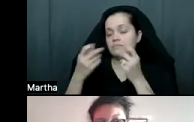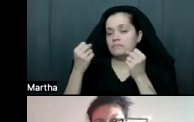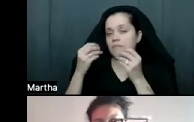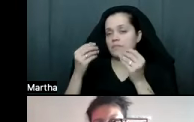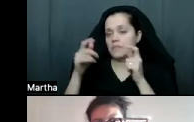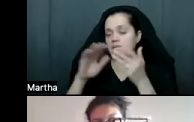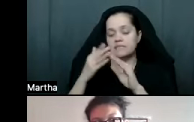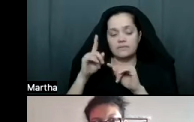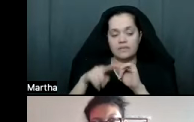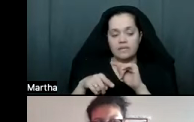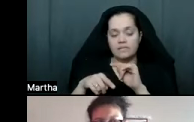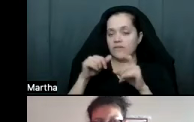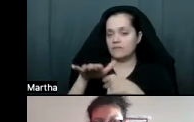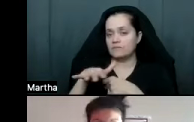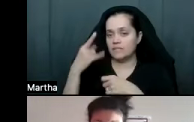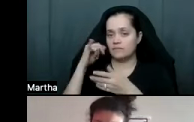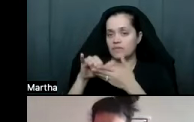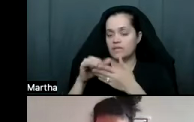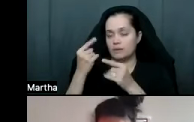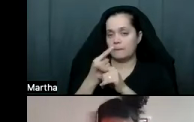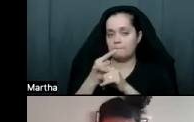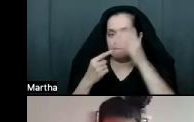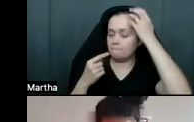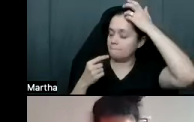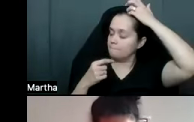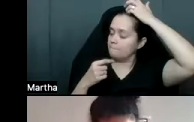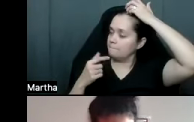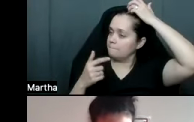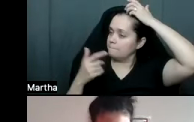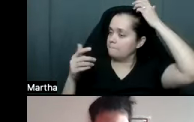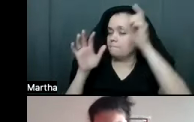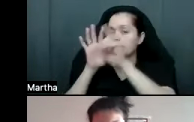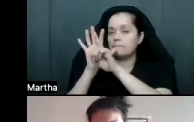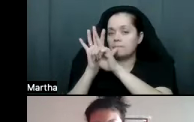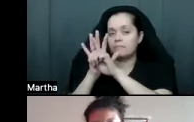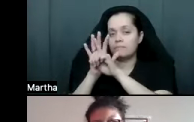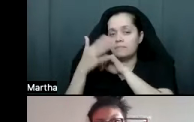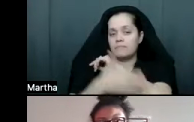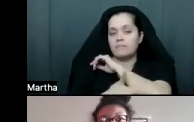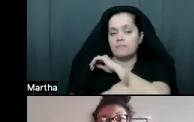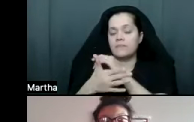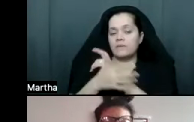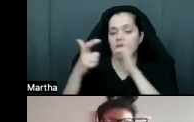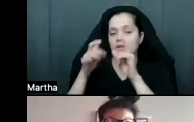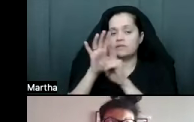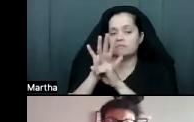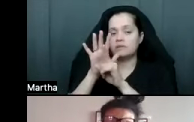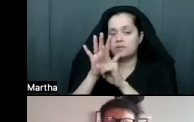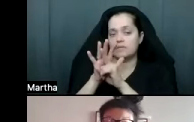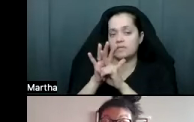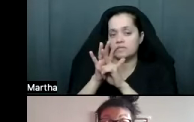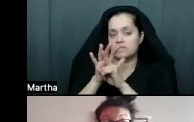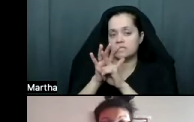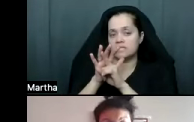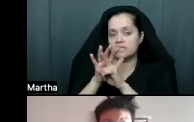the space for that. Large population. Countries with a large population have